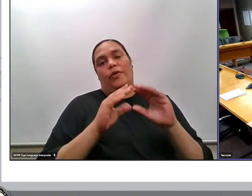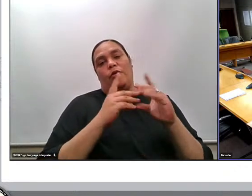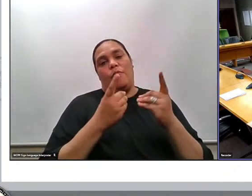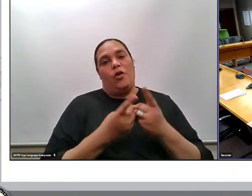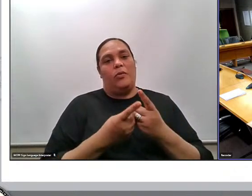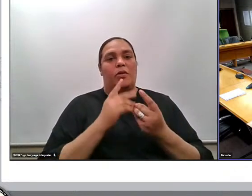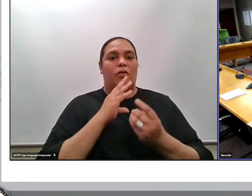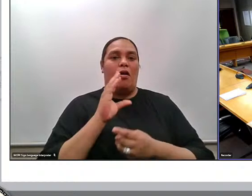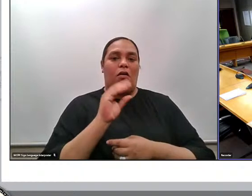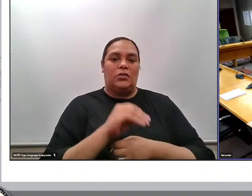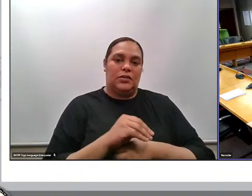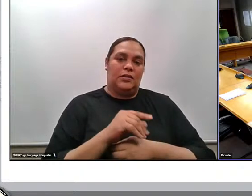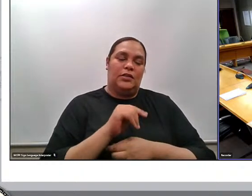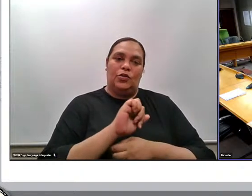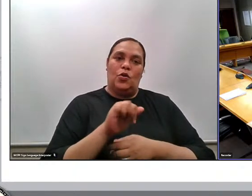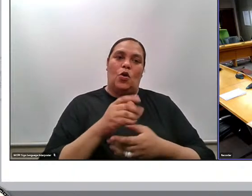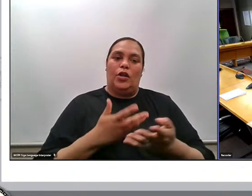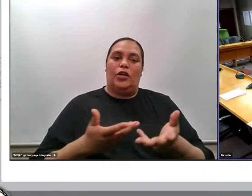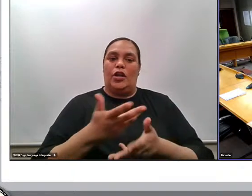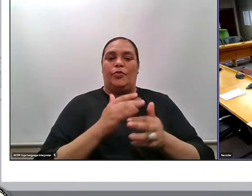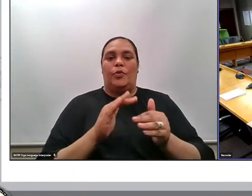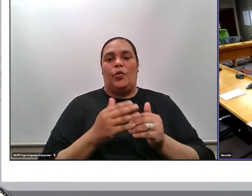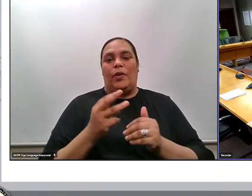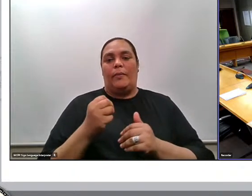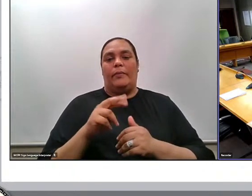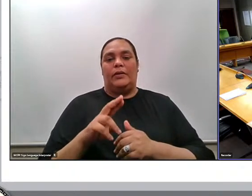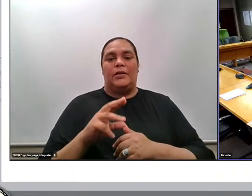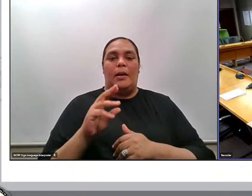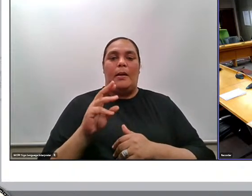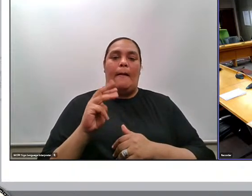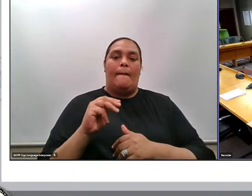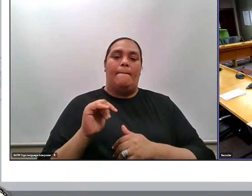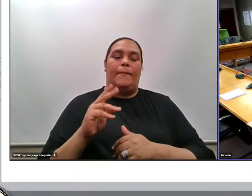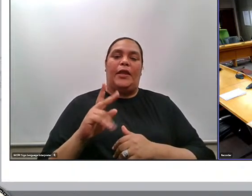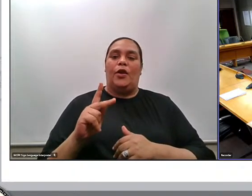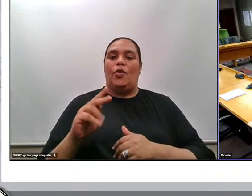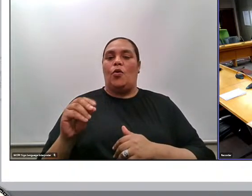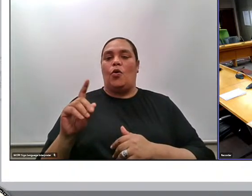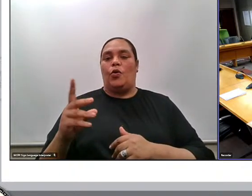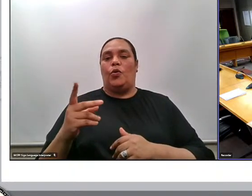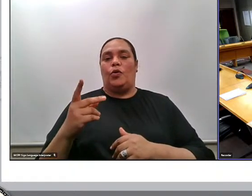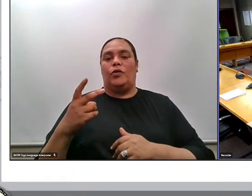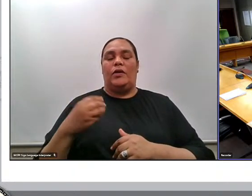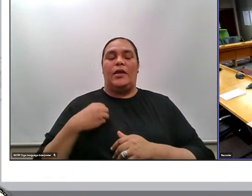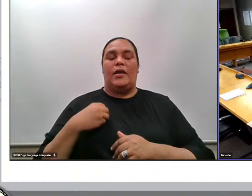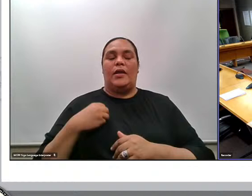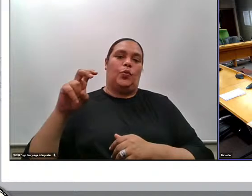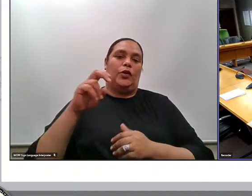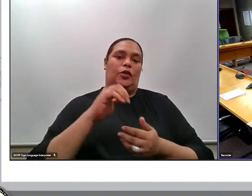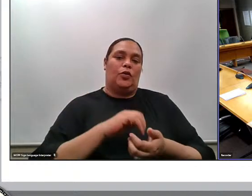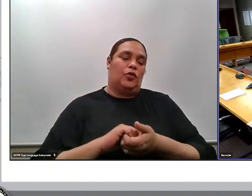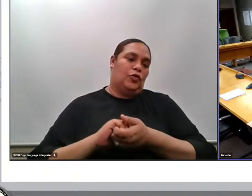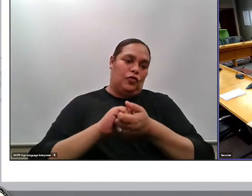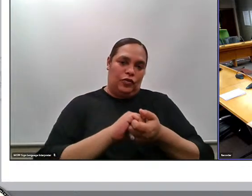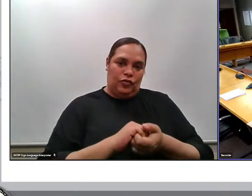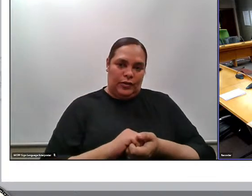on their engagements with Mr. Mbiko regarding his Younger Tourism